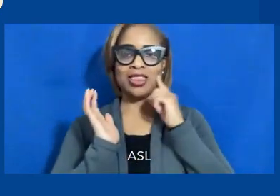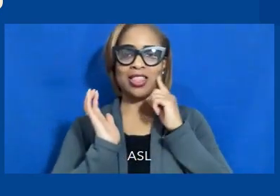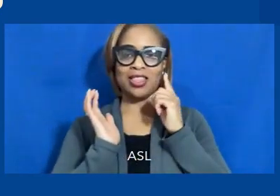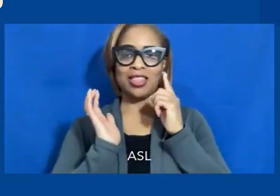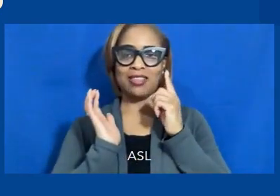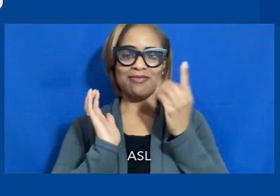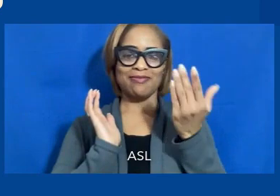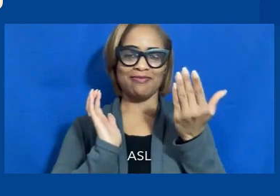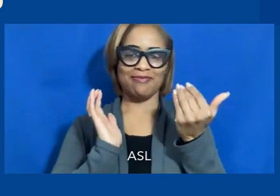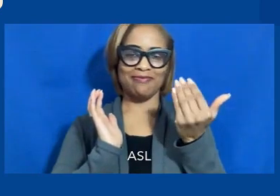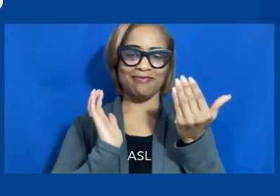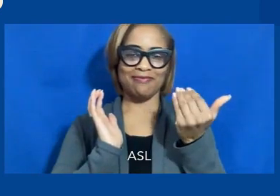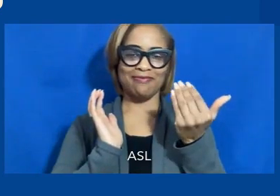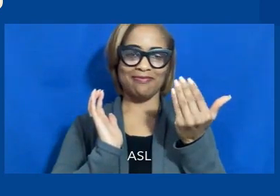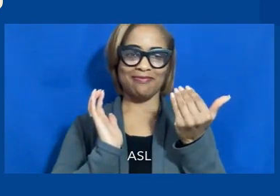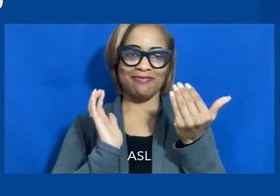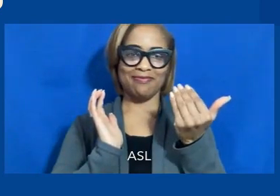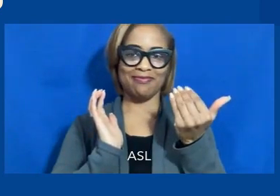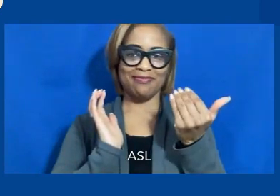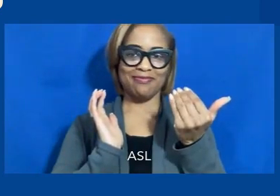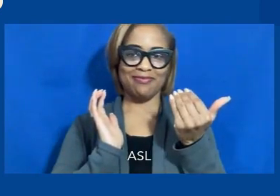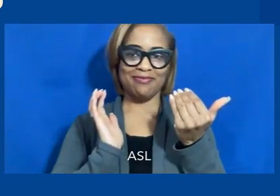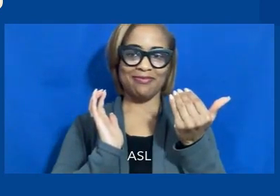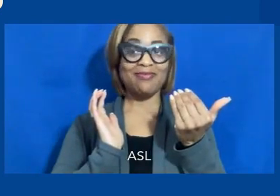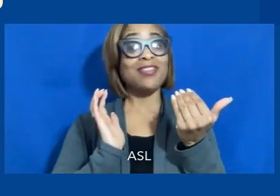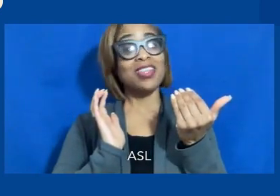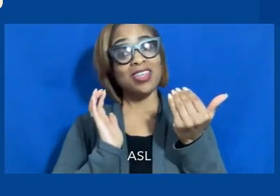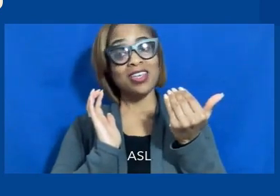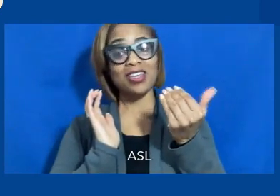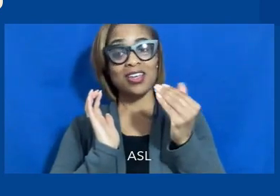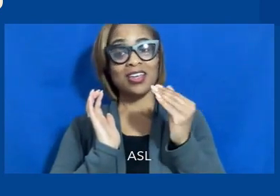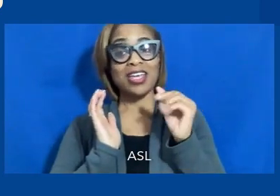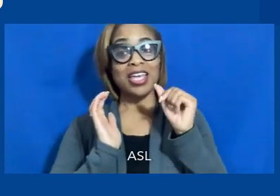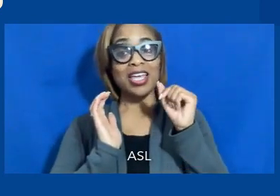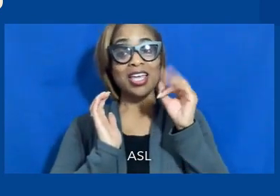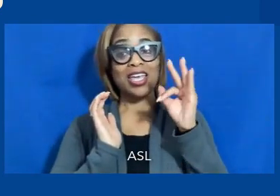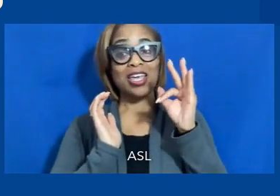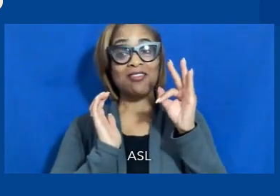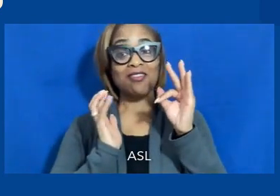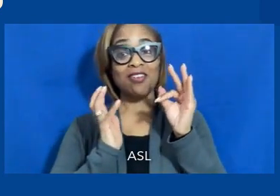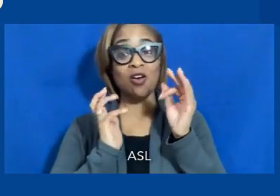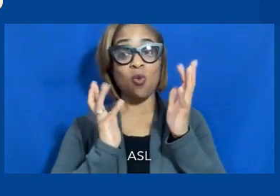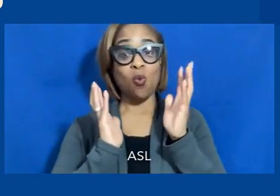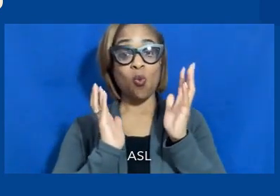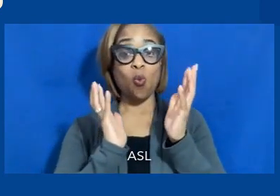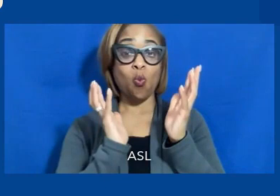15. Well, that's like, if we wanted to leave at least like,